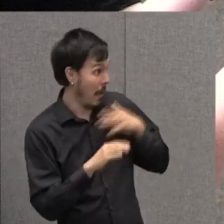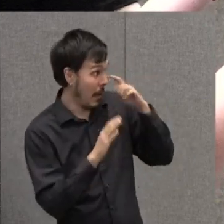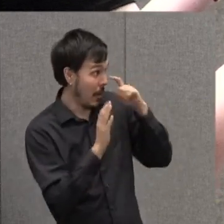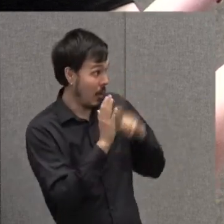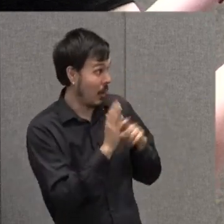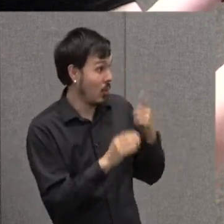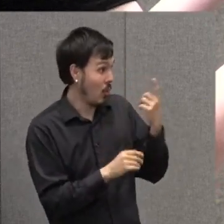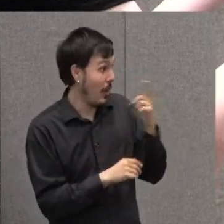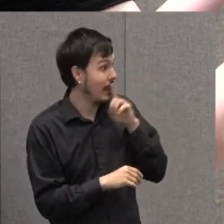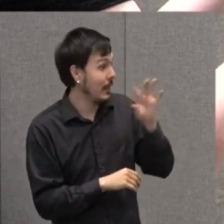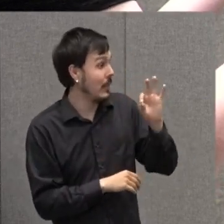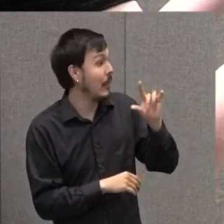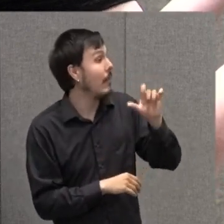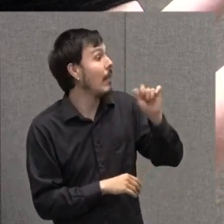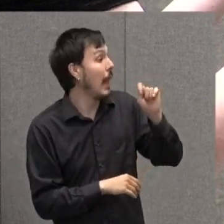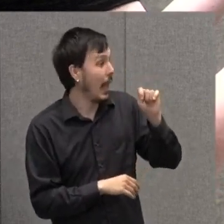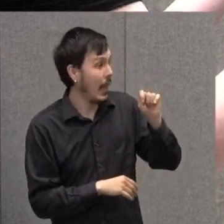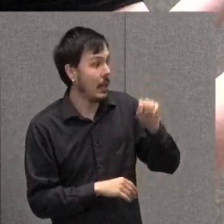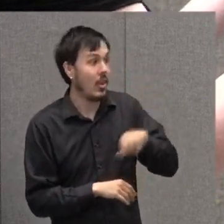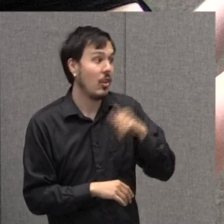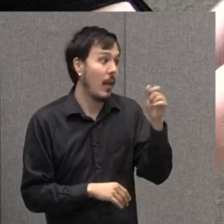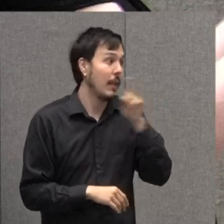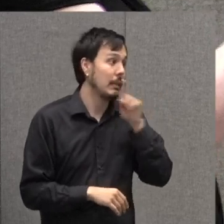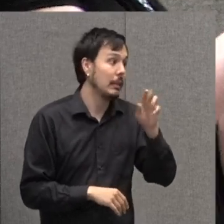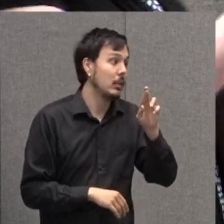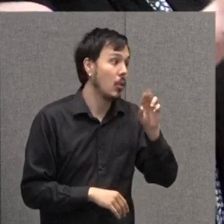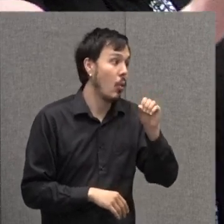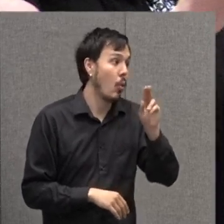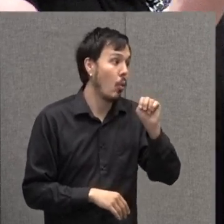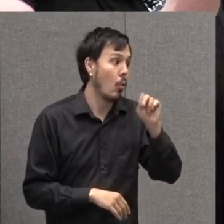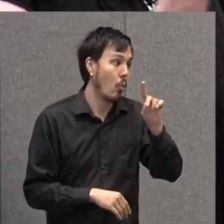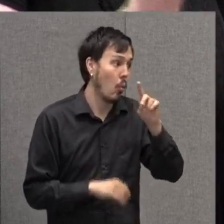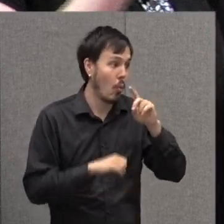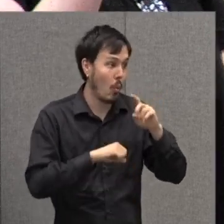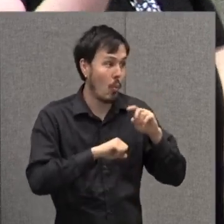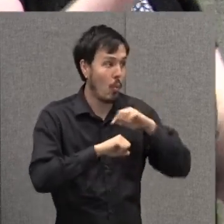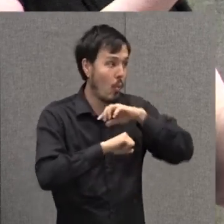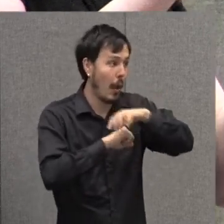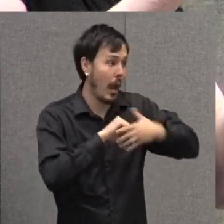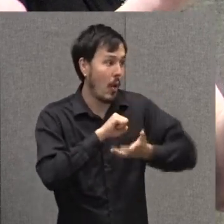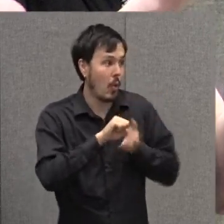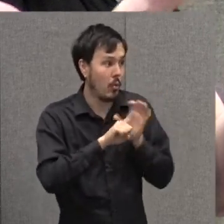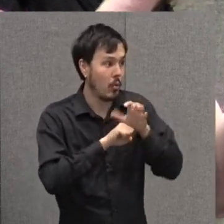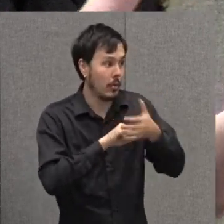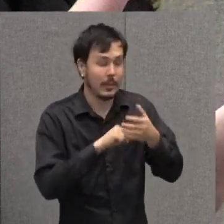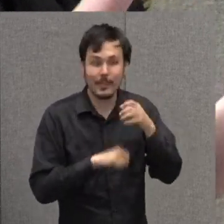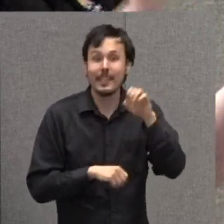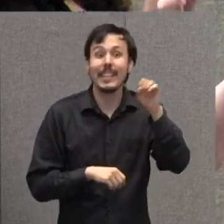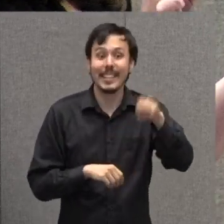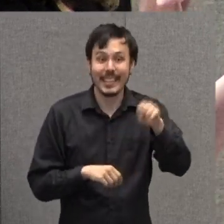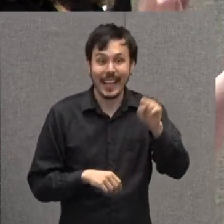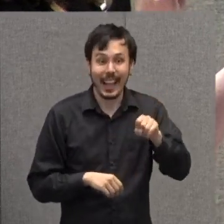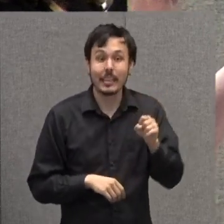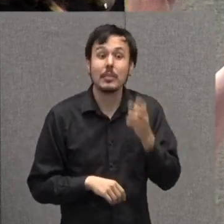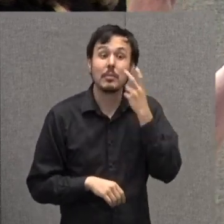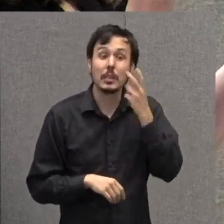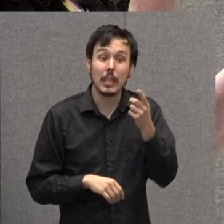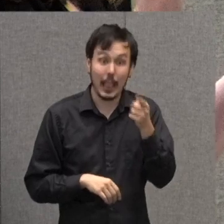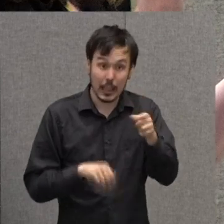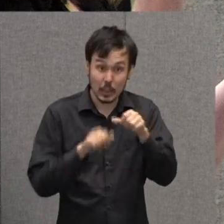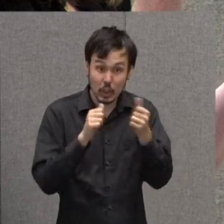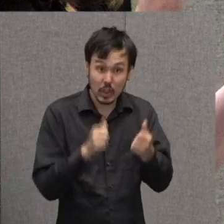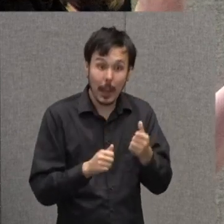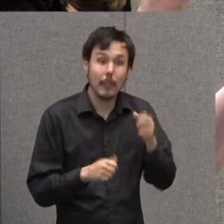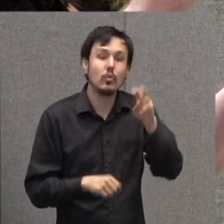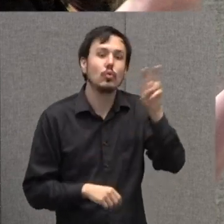is flat and this one is round. That's right, okay? So this shape has two dimensions.